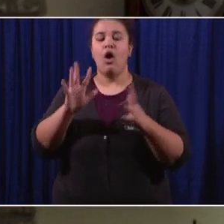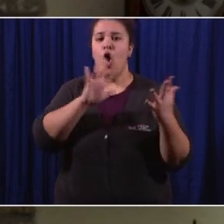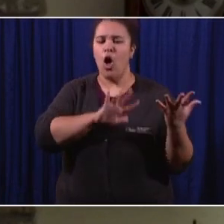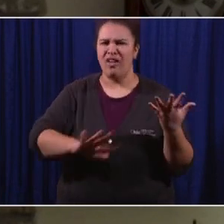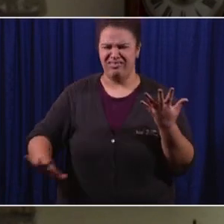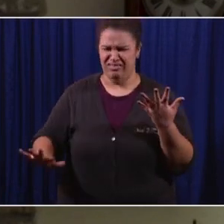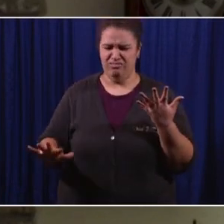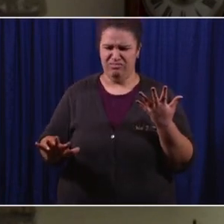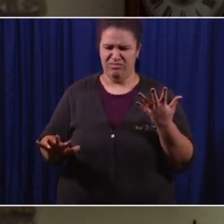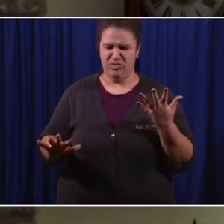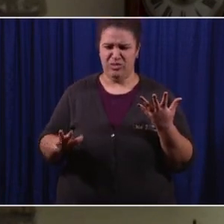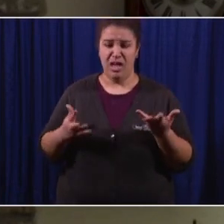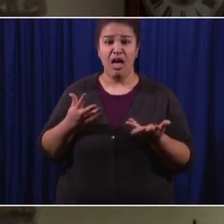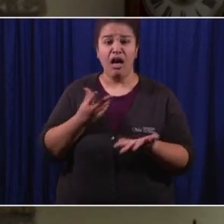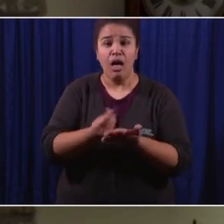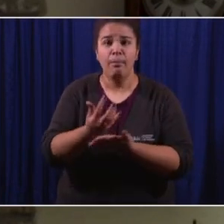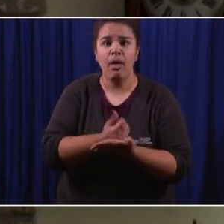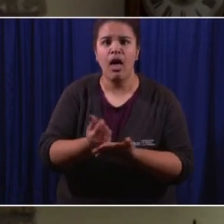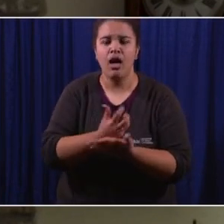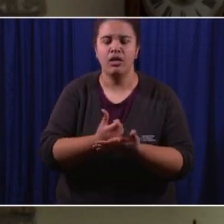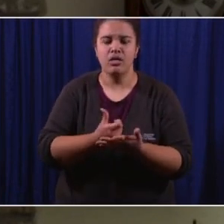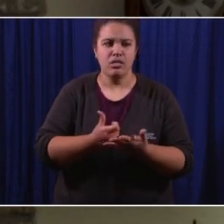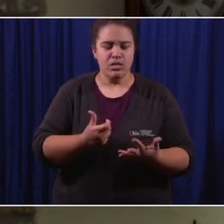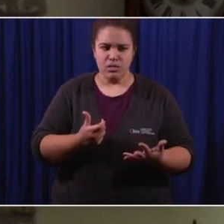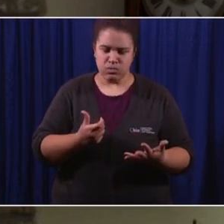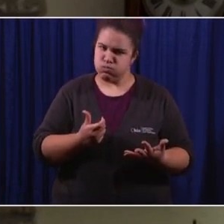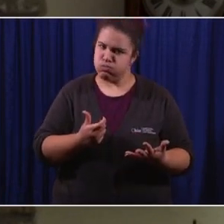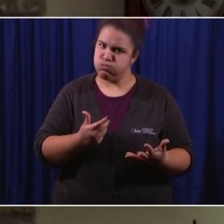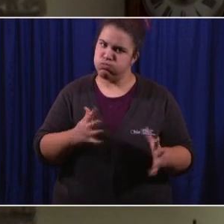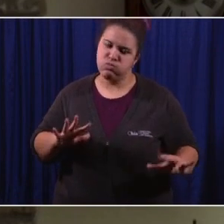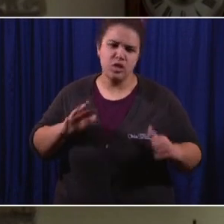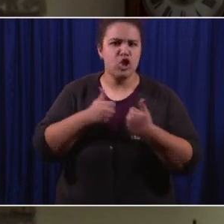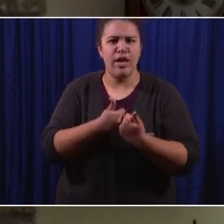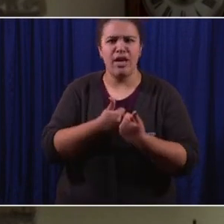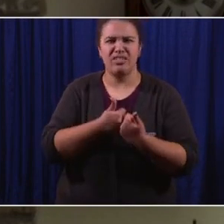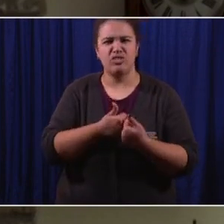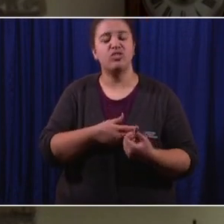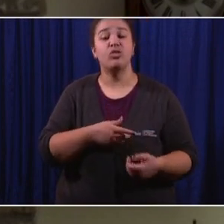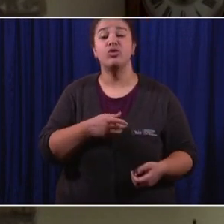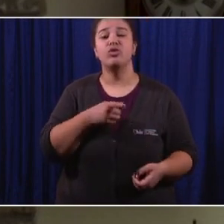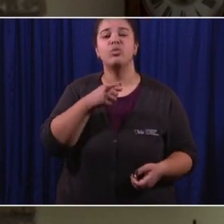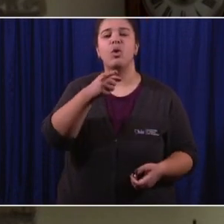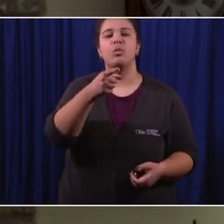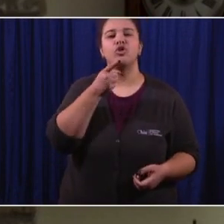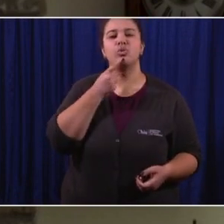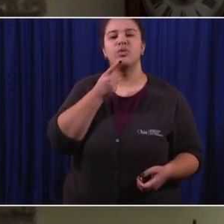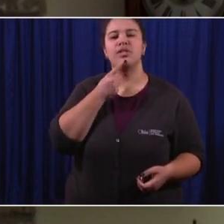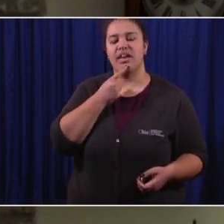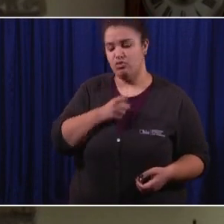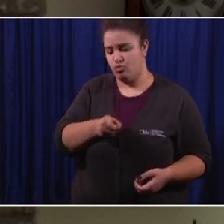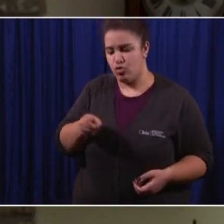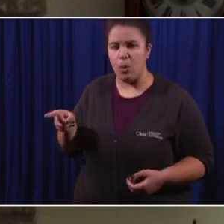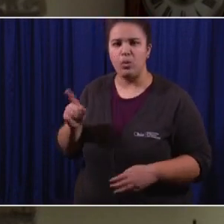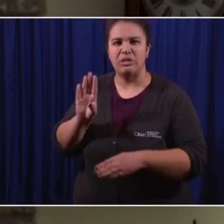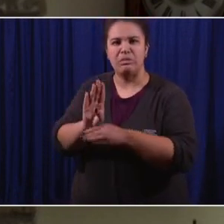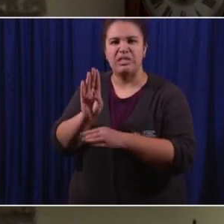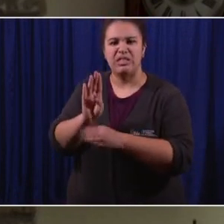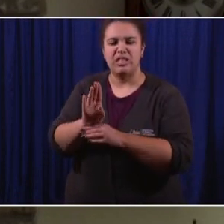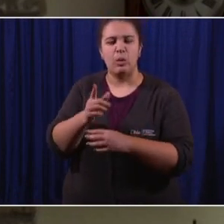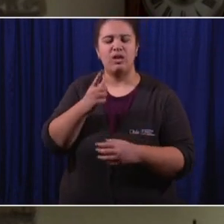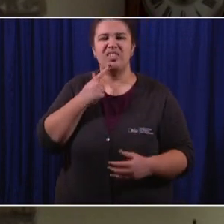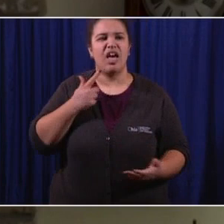quite frankly, make money and stay in business. What would be your answer to those businesses right now who are